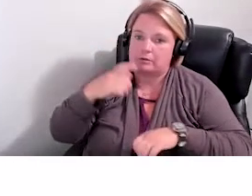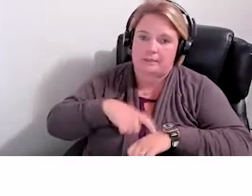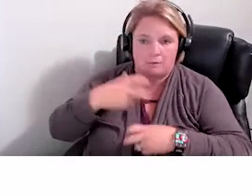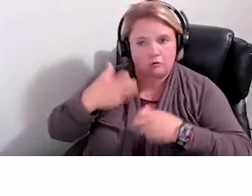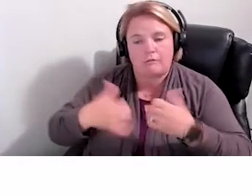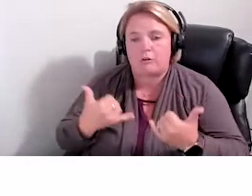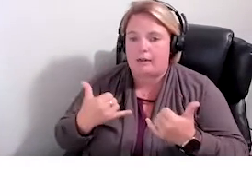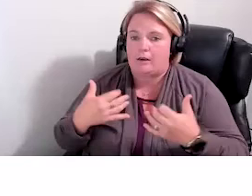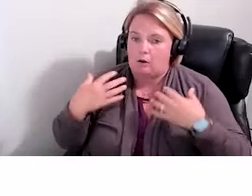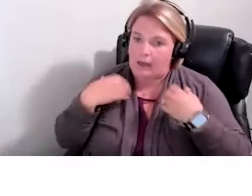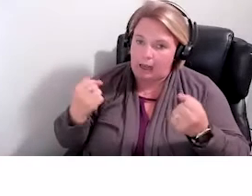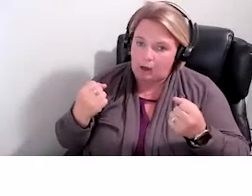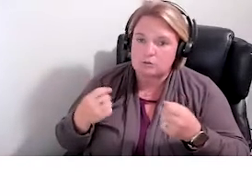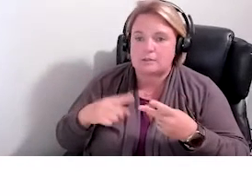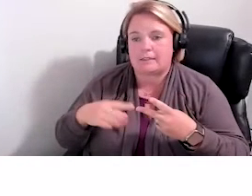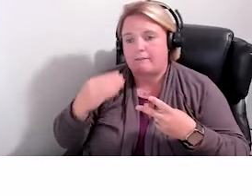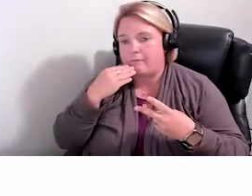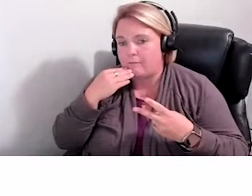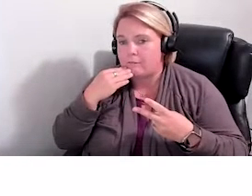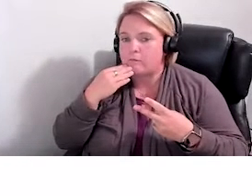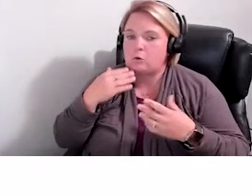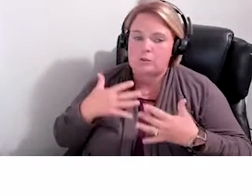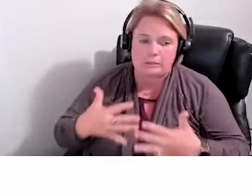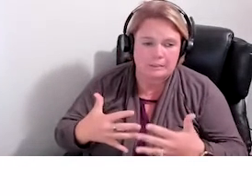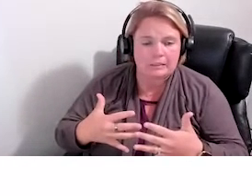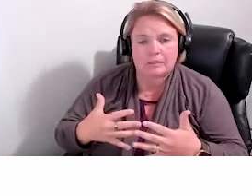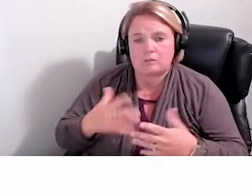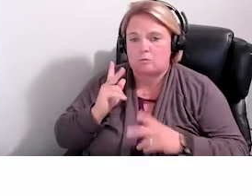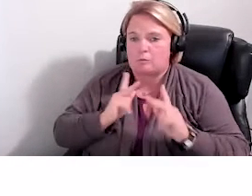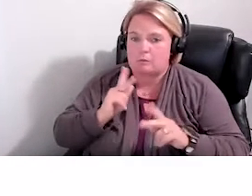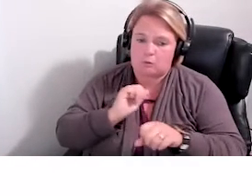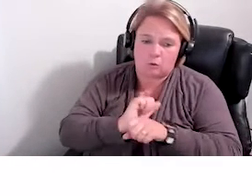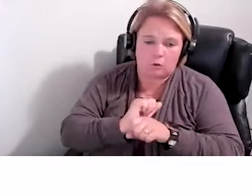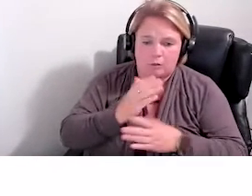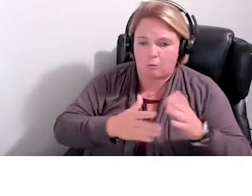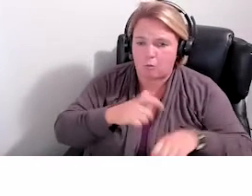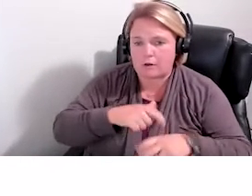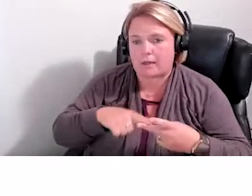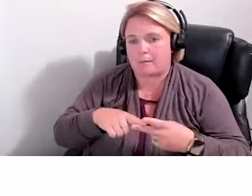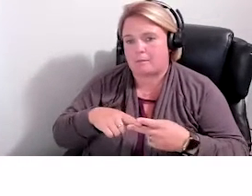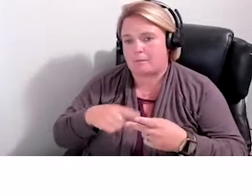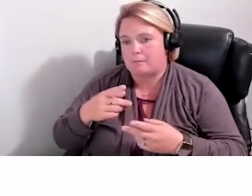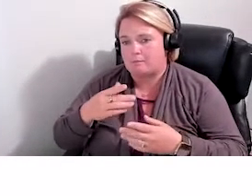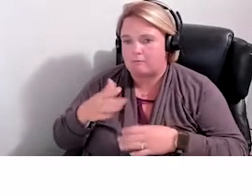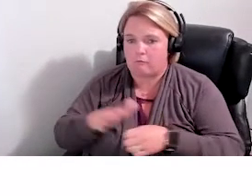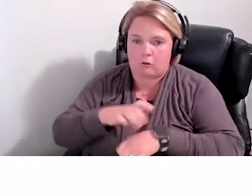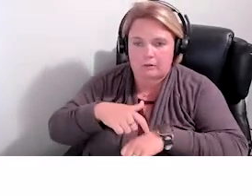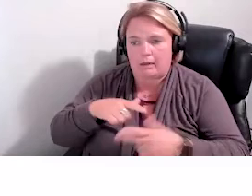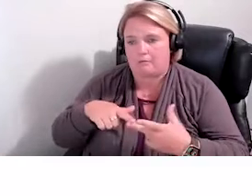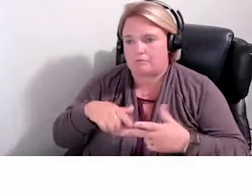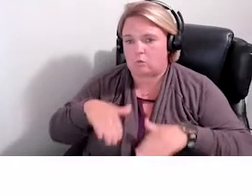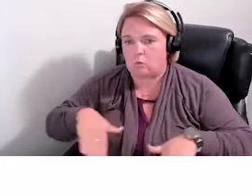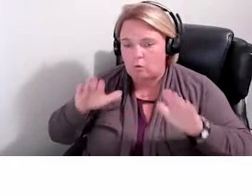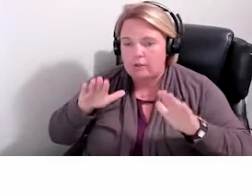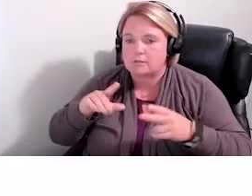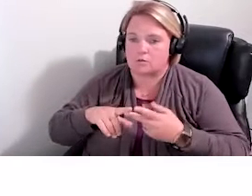housing insecurities, food insecurities. So a lot of our students are working part-time, full-time, are raising children, or have a